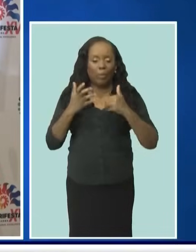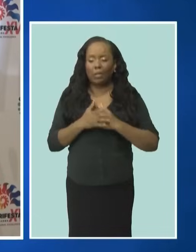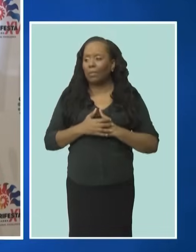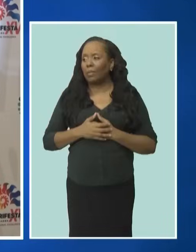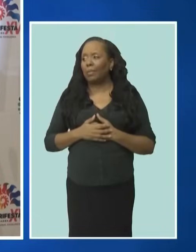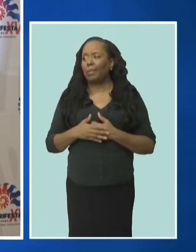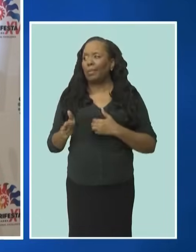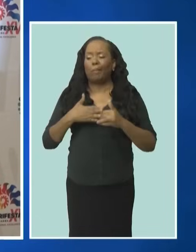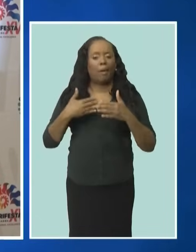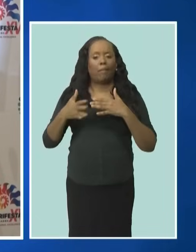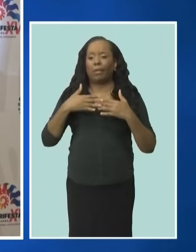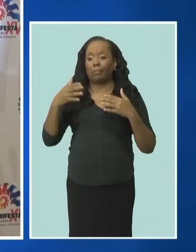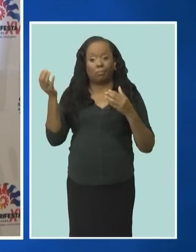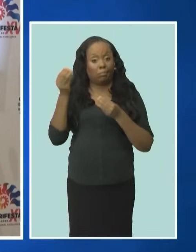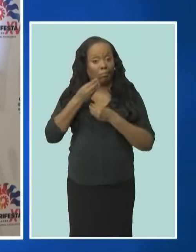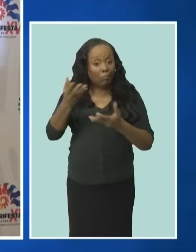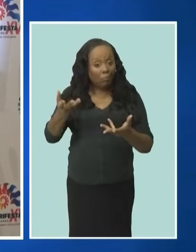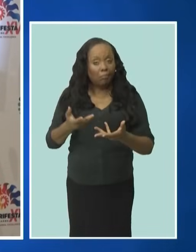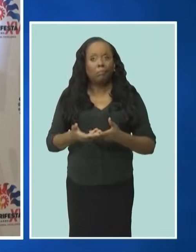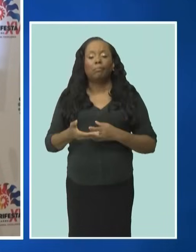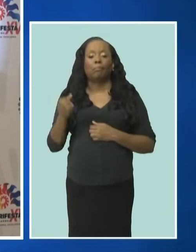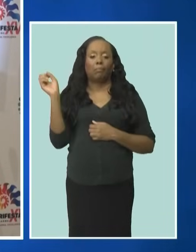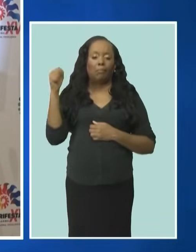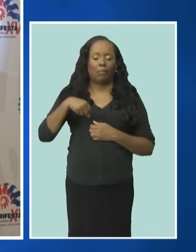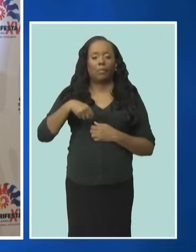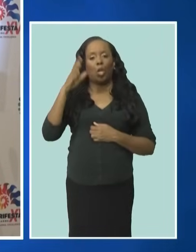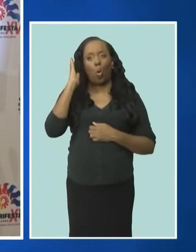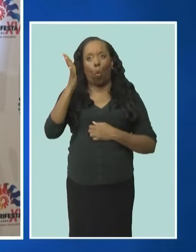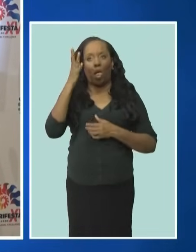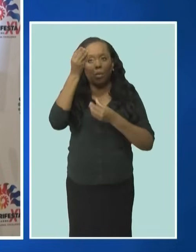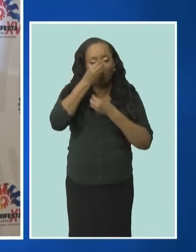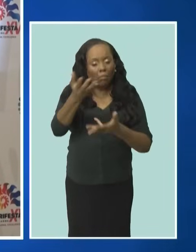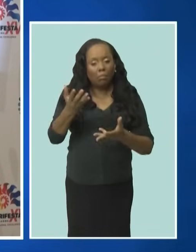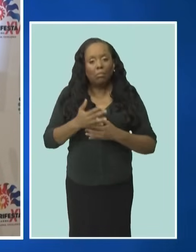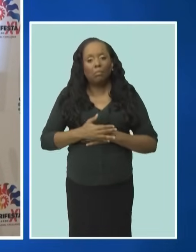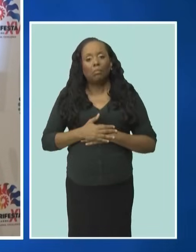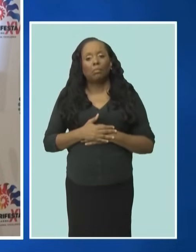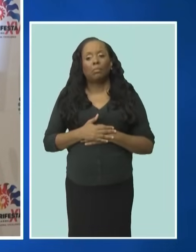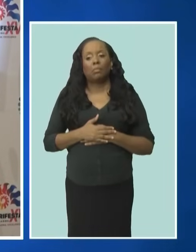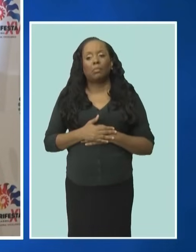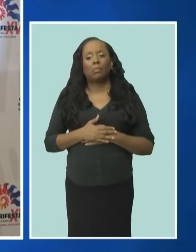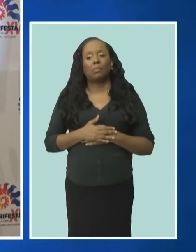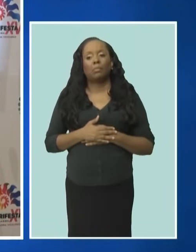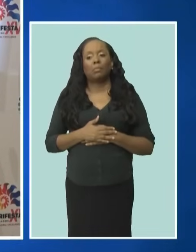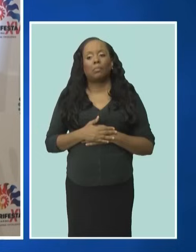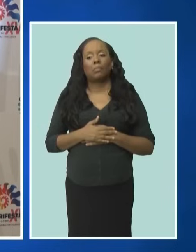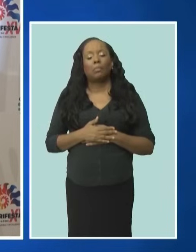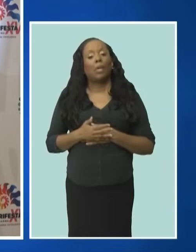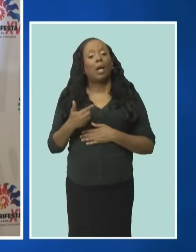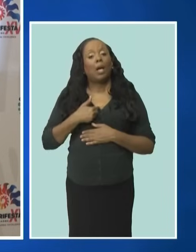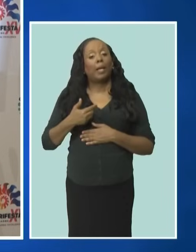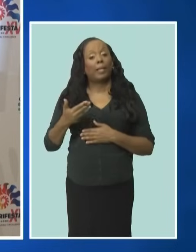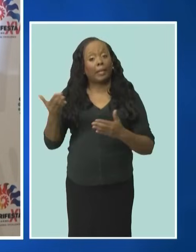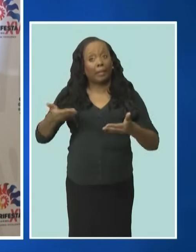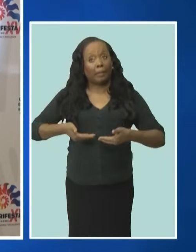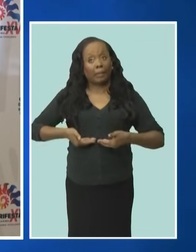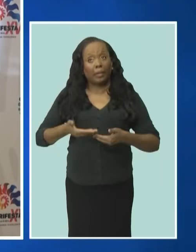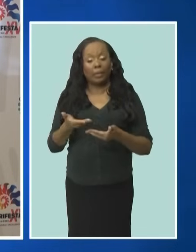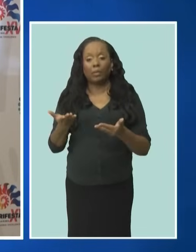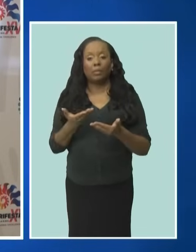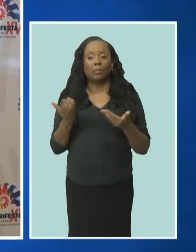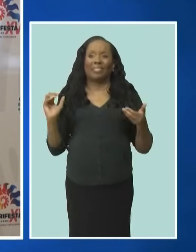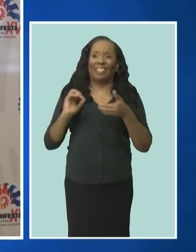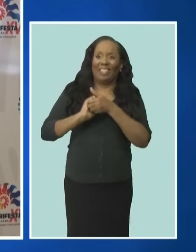want, yes, that is what we are here to do. So I invite you to partner with us in every